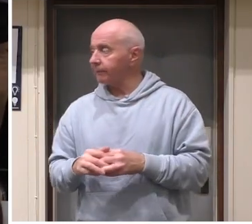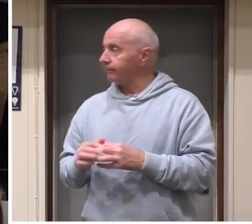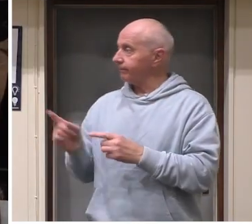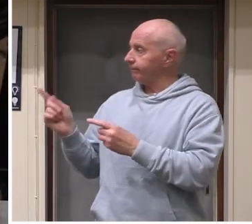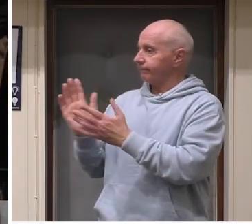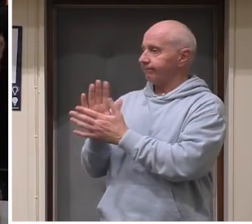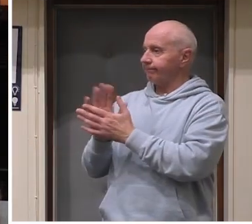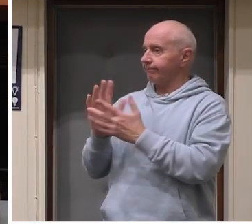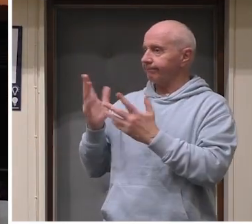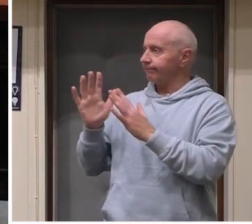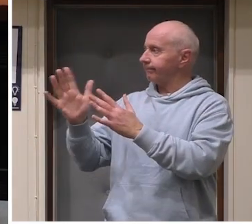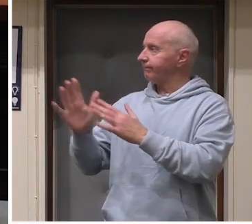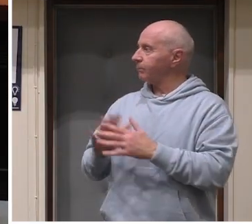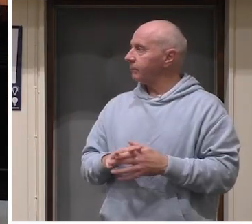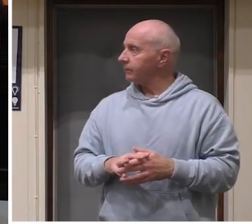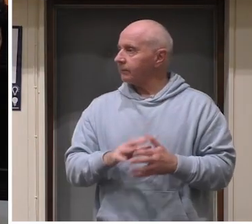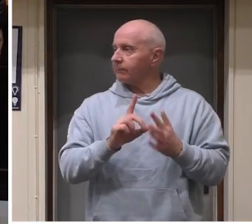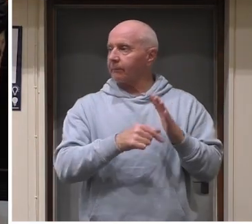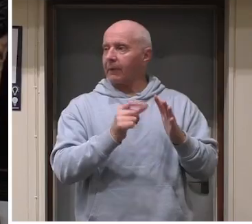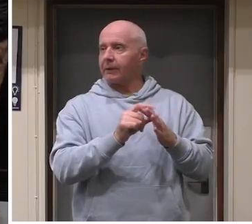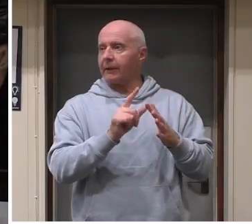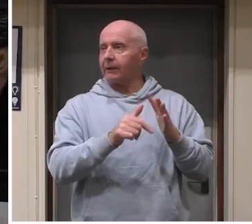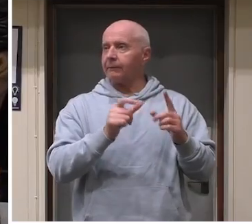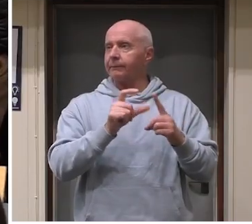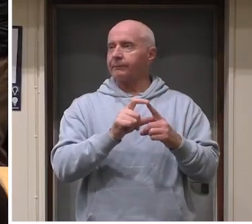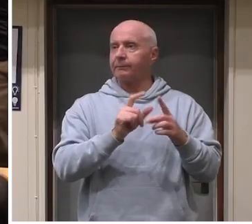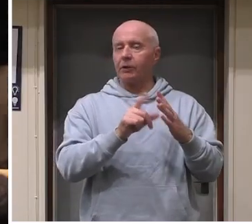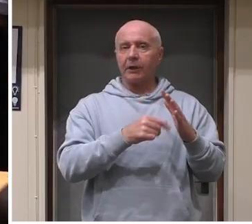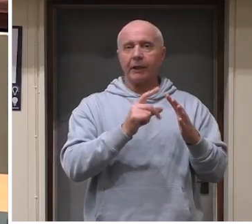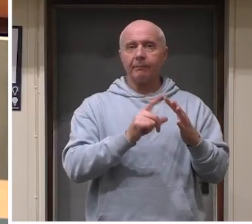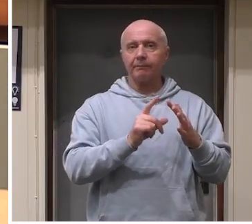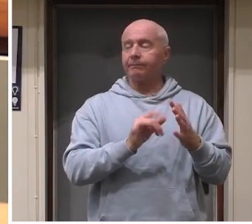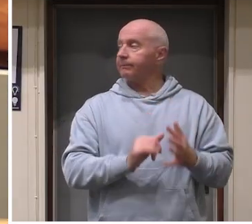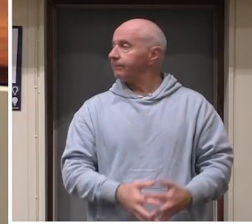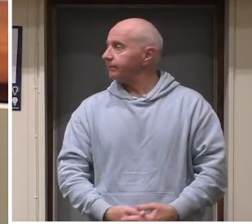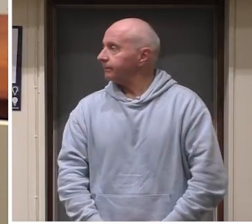for tonight's guest speaker, Assistant Professor Jayadev Vijayan.